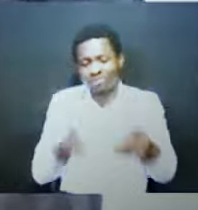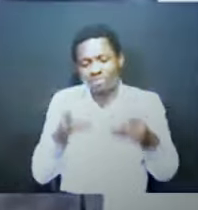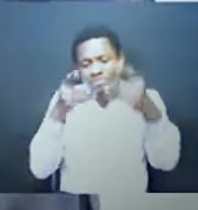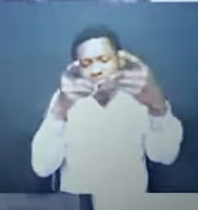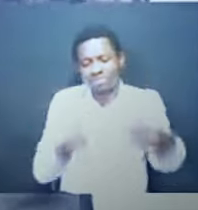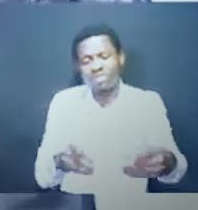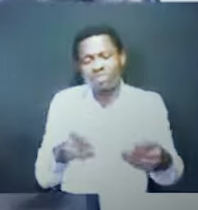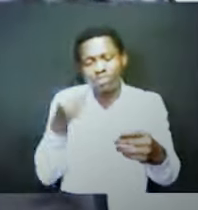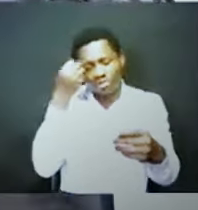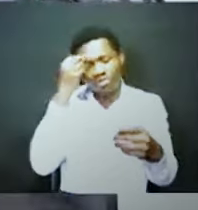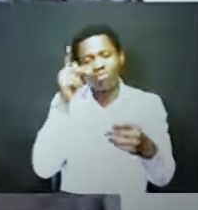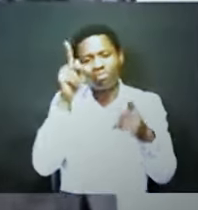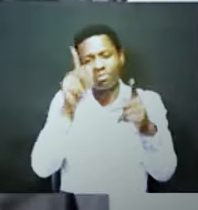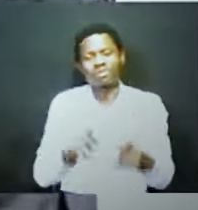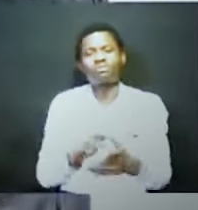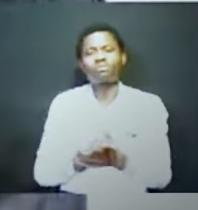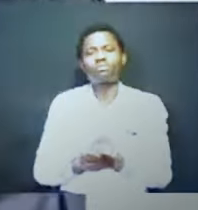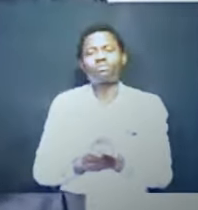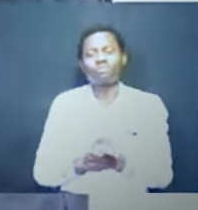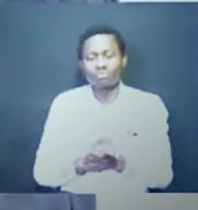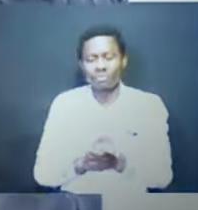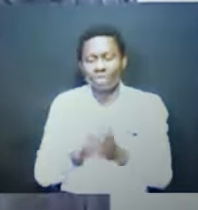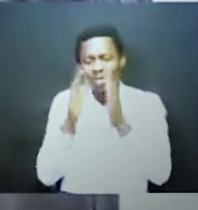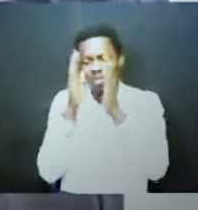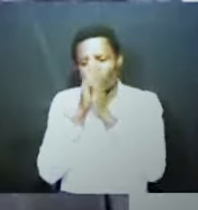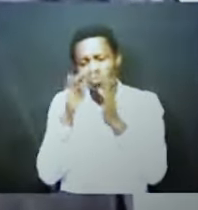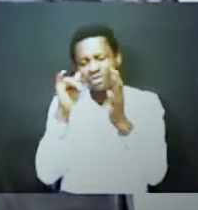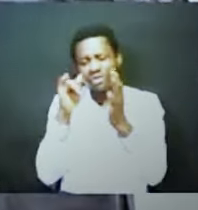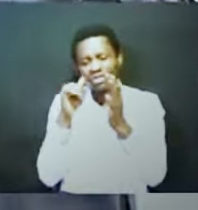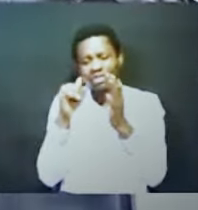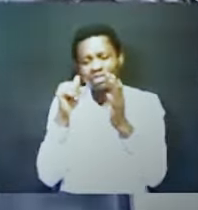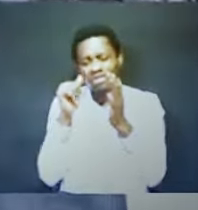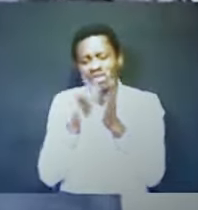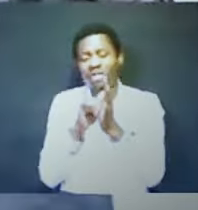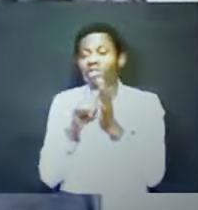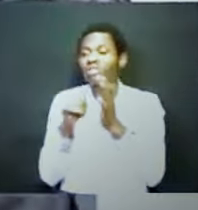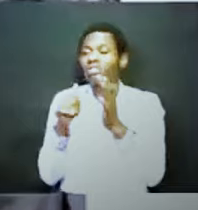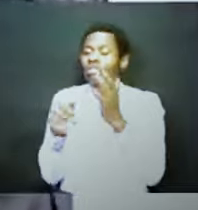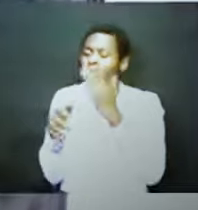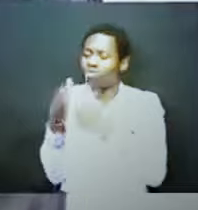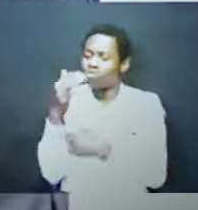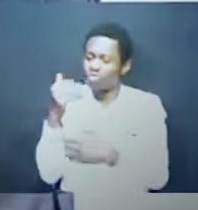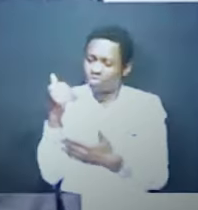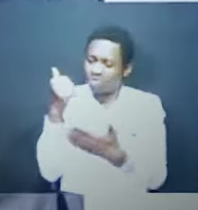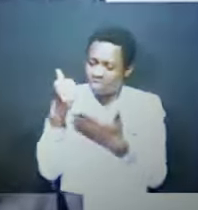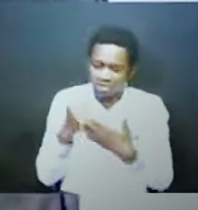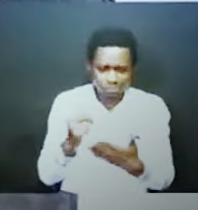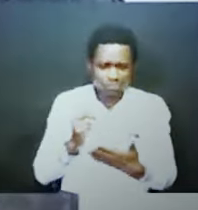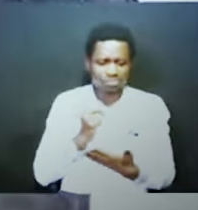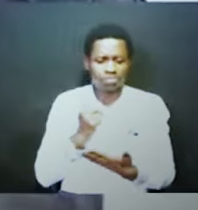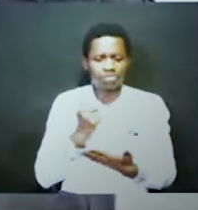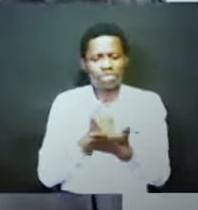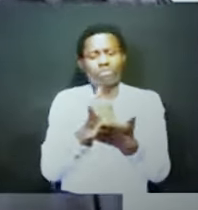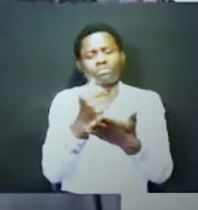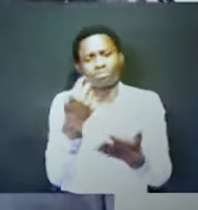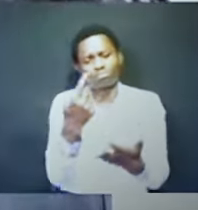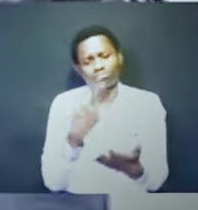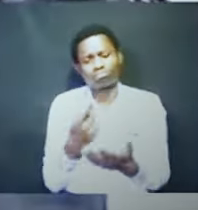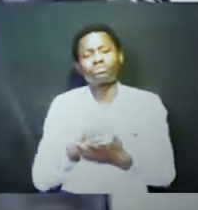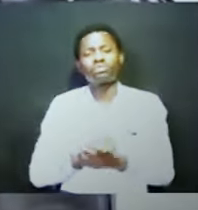person. I pray that Lord will help us. Let's set the standards clear.